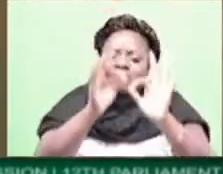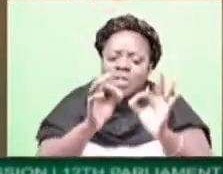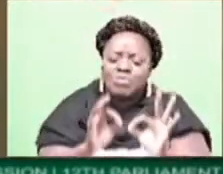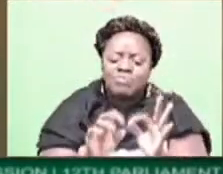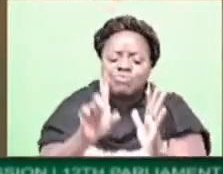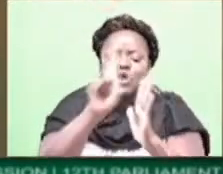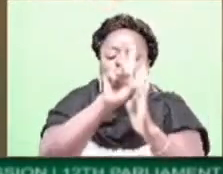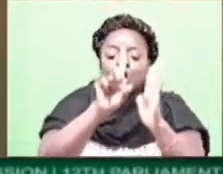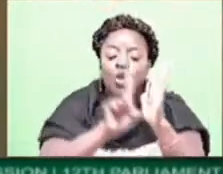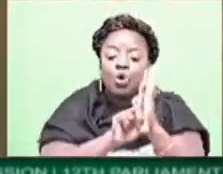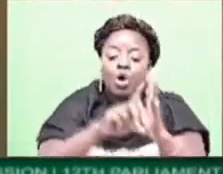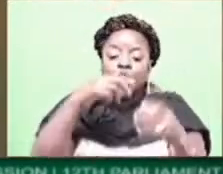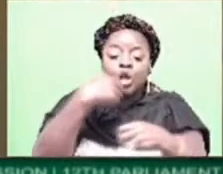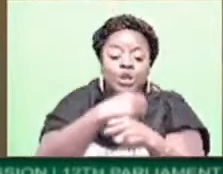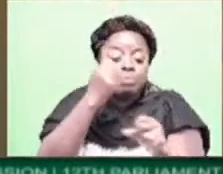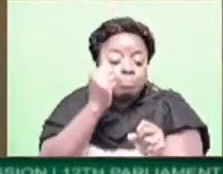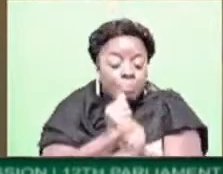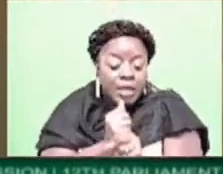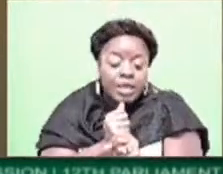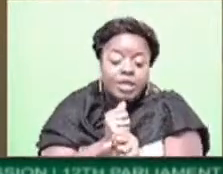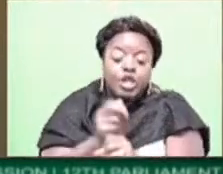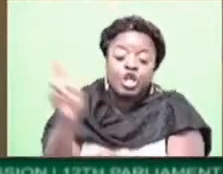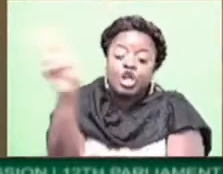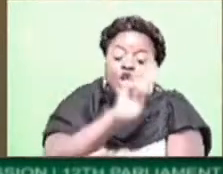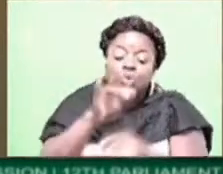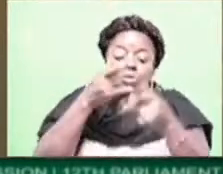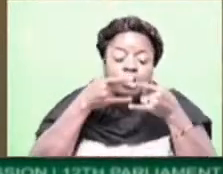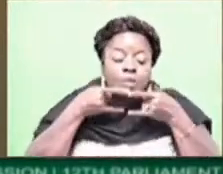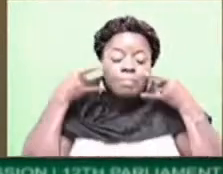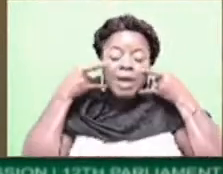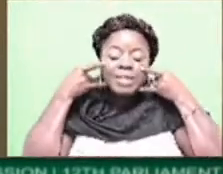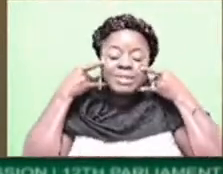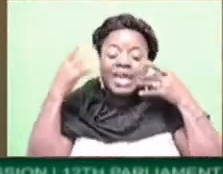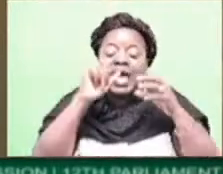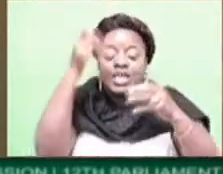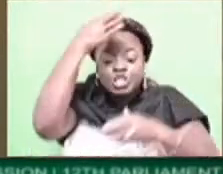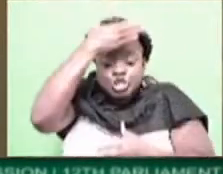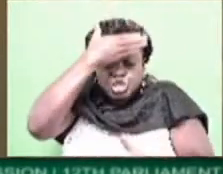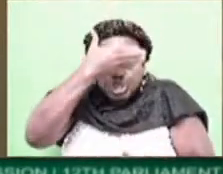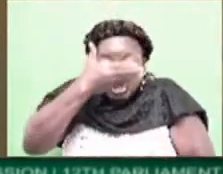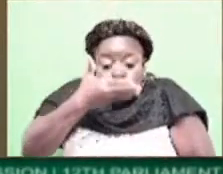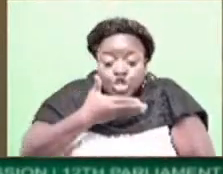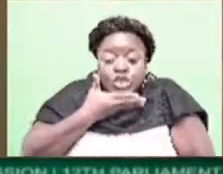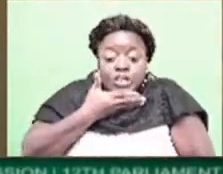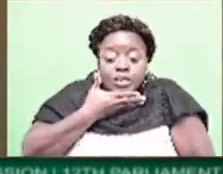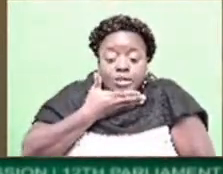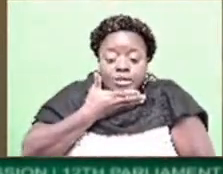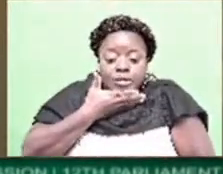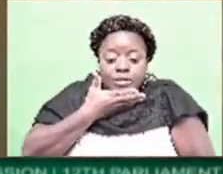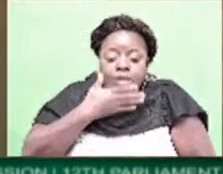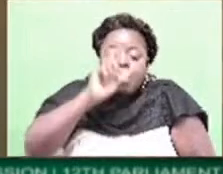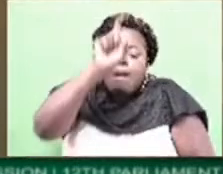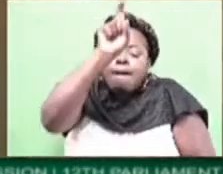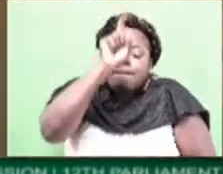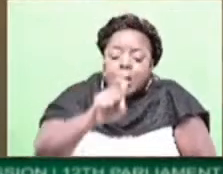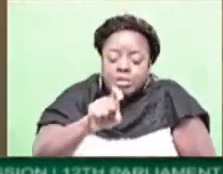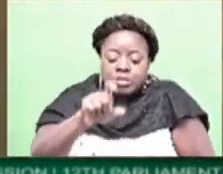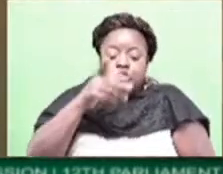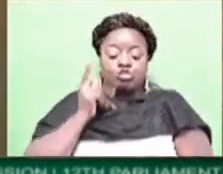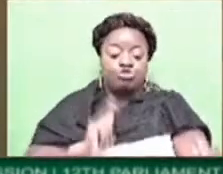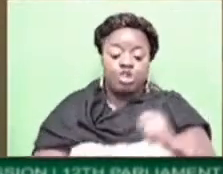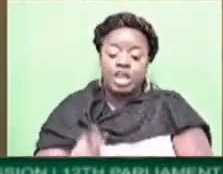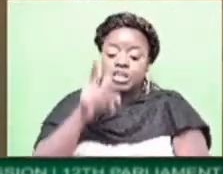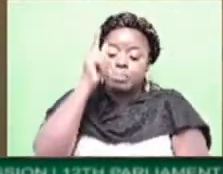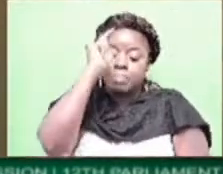the wearing of shields by a fixed penalty system mandatory in Trinidad and Tobago. It